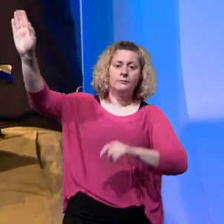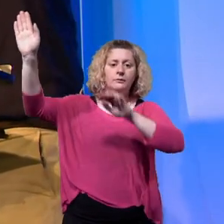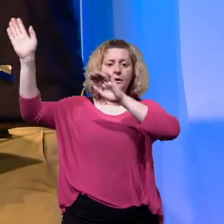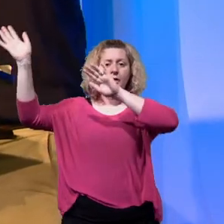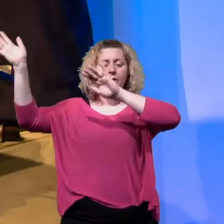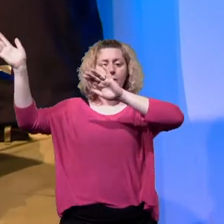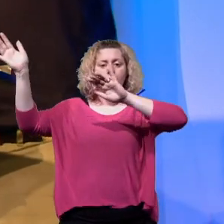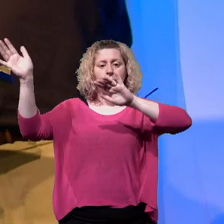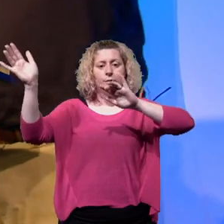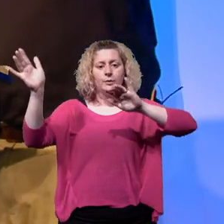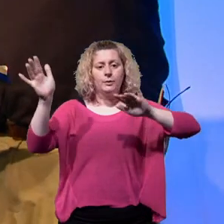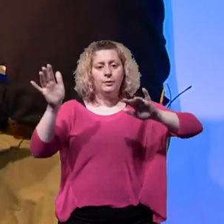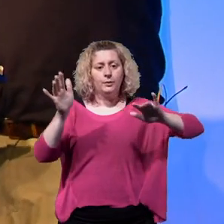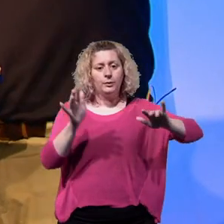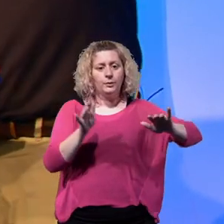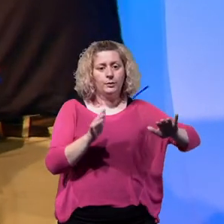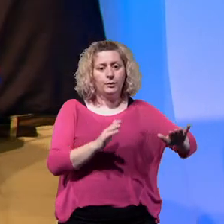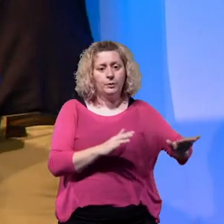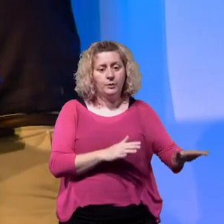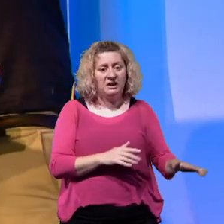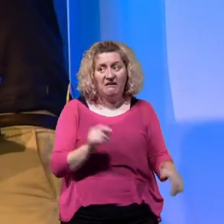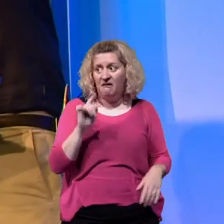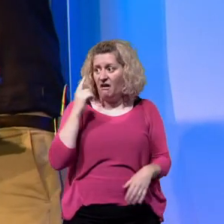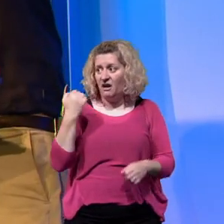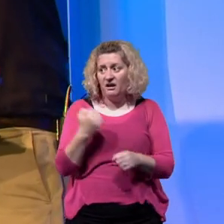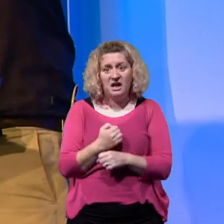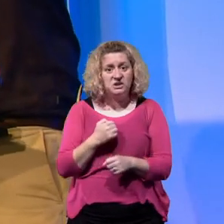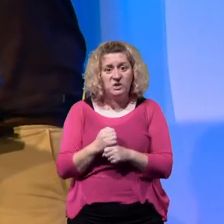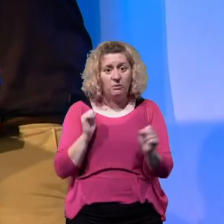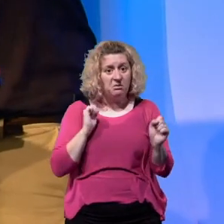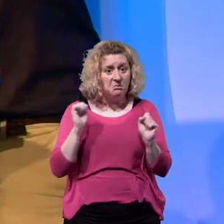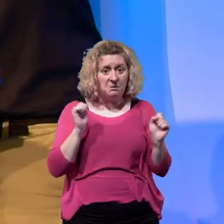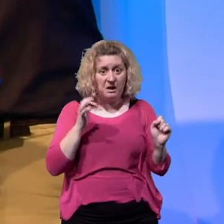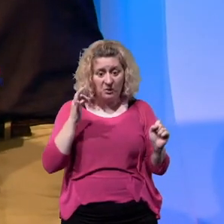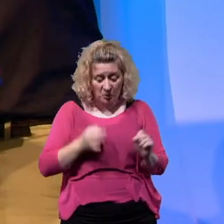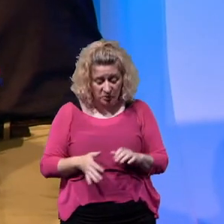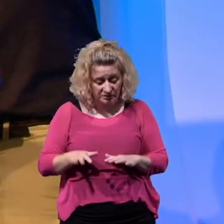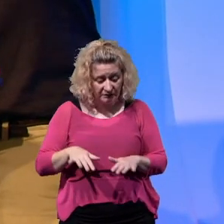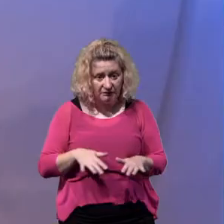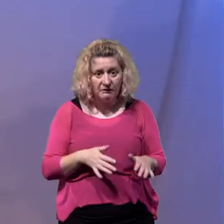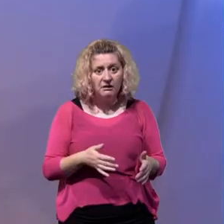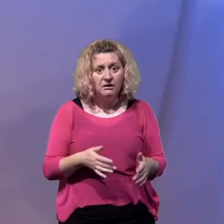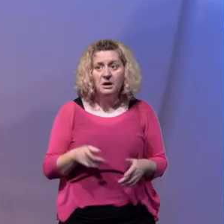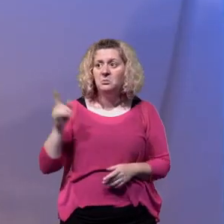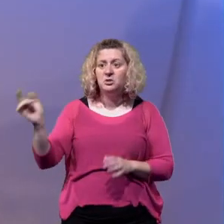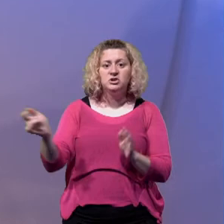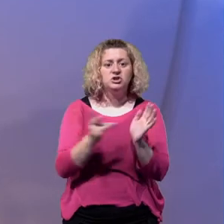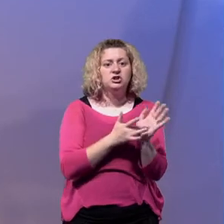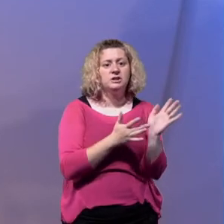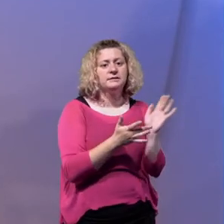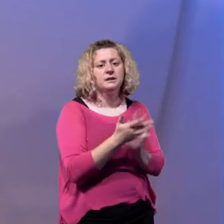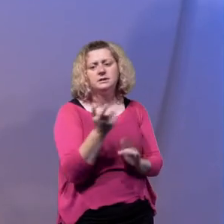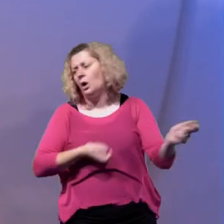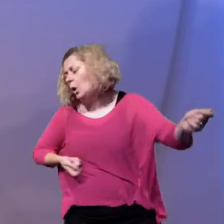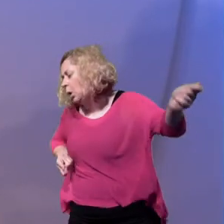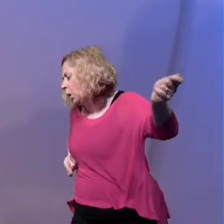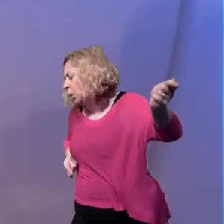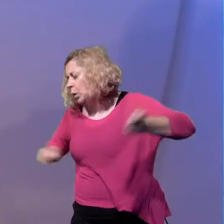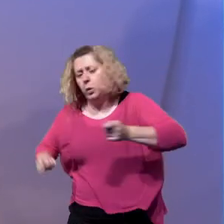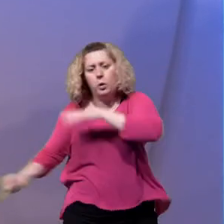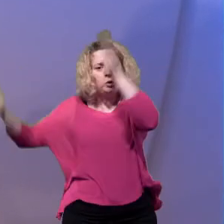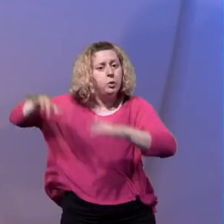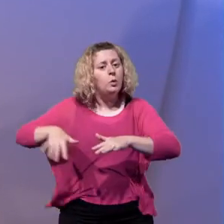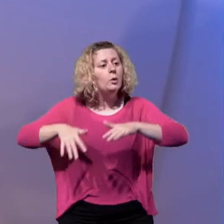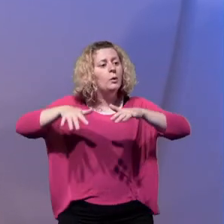even do that with my bath water. But Jesus flattens a storm because he is, Mark 1, verse